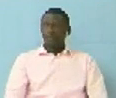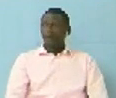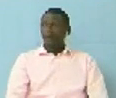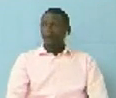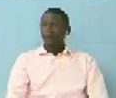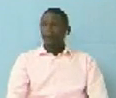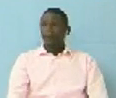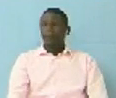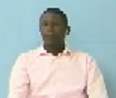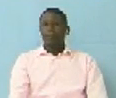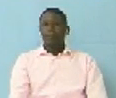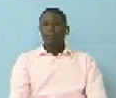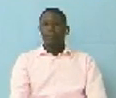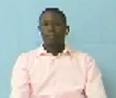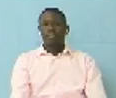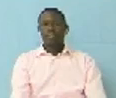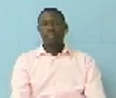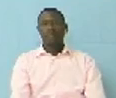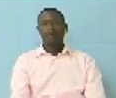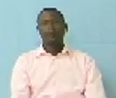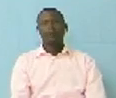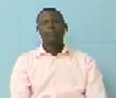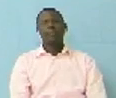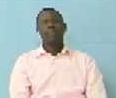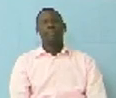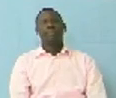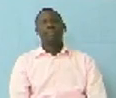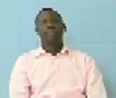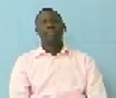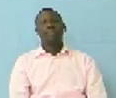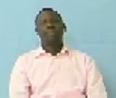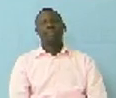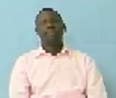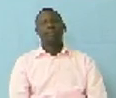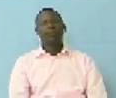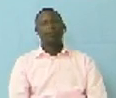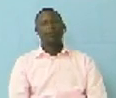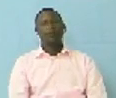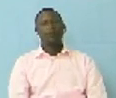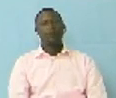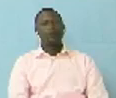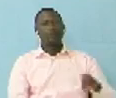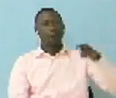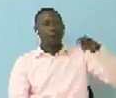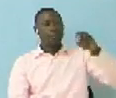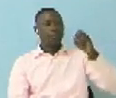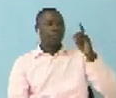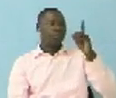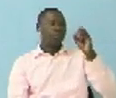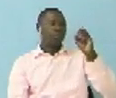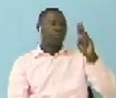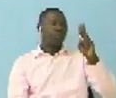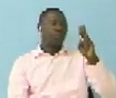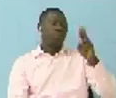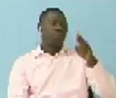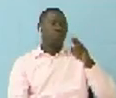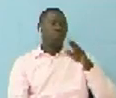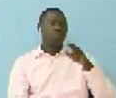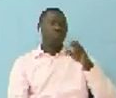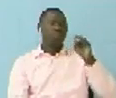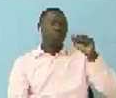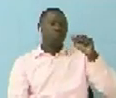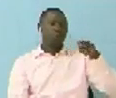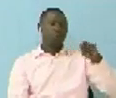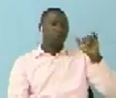doku bunda nyaton ko puru president ka wol Tombong. Sanyang was definitely, obviously appointed by the president. It is a